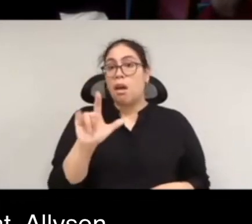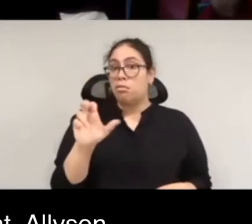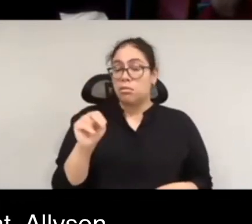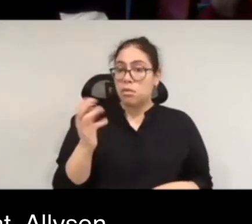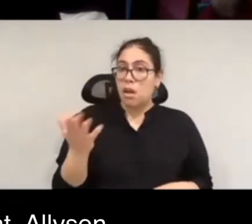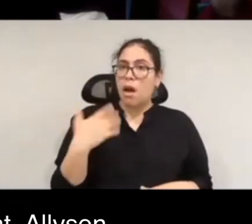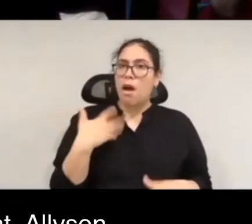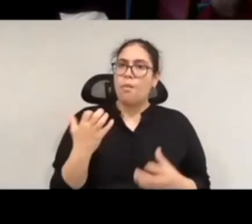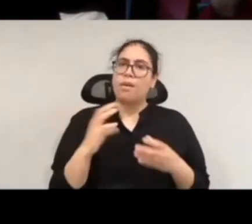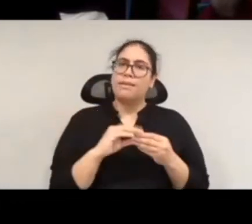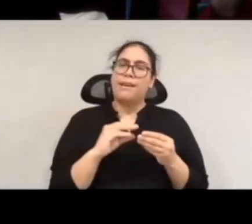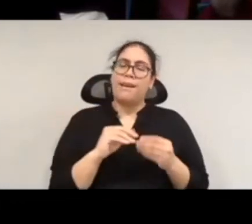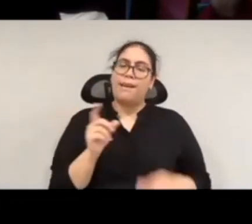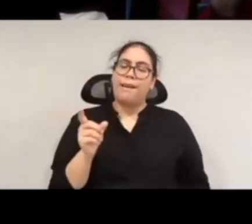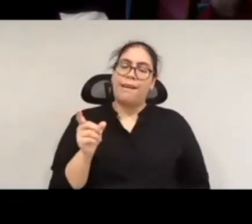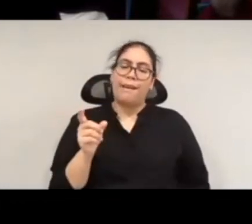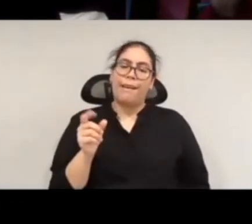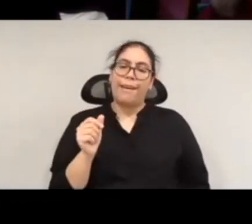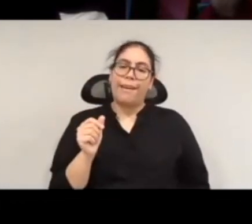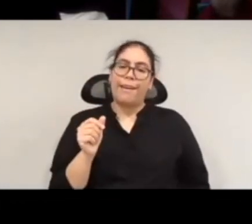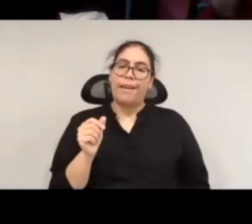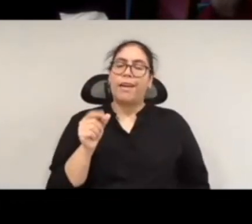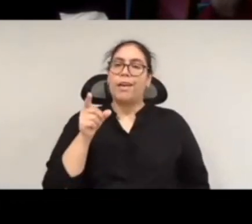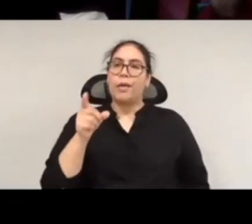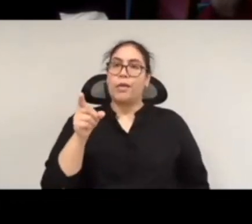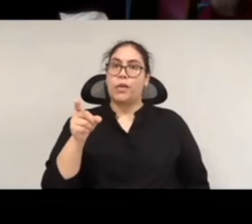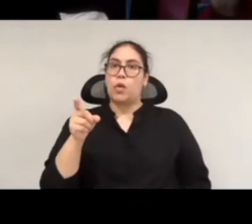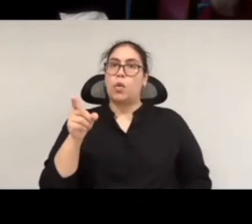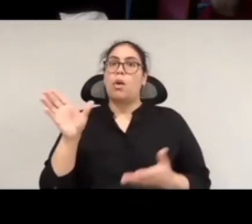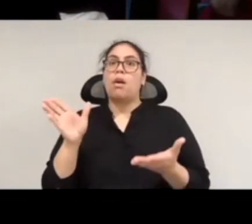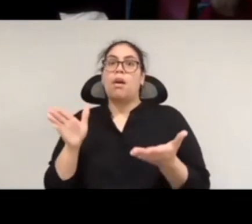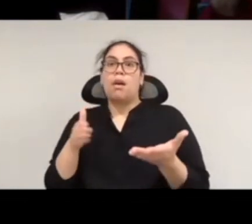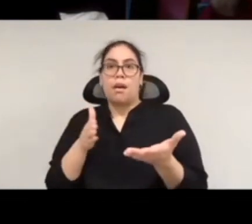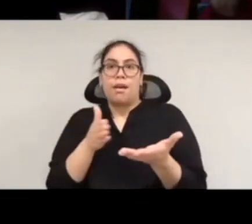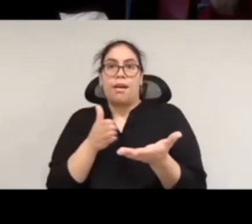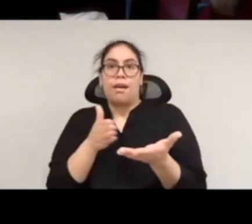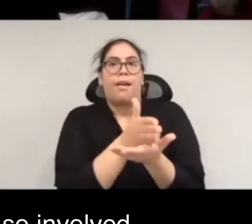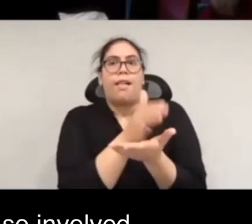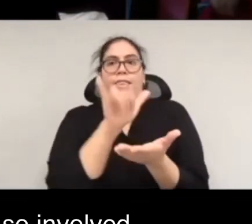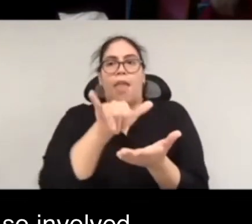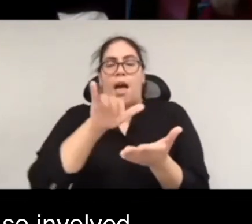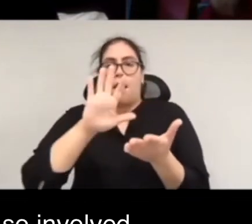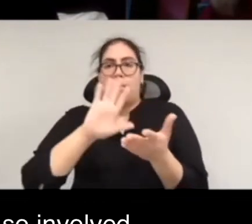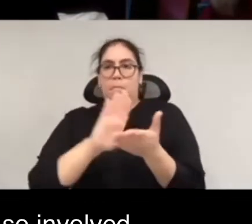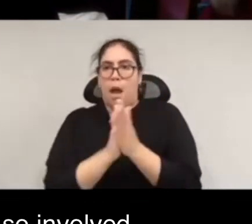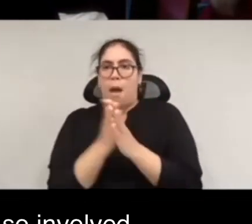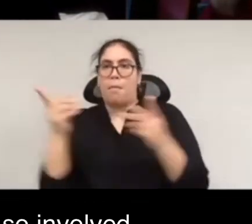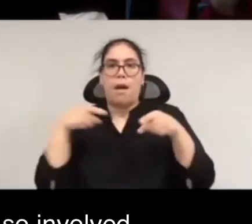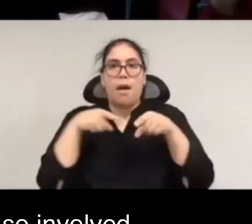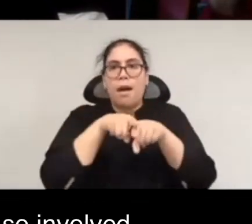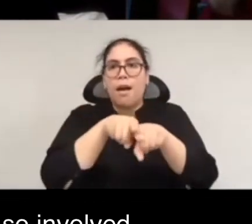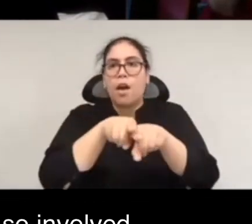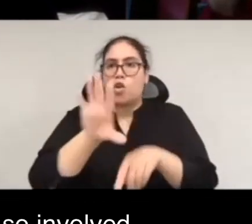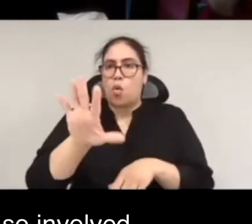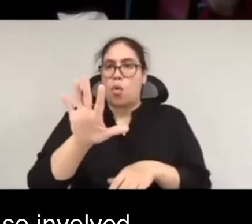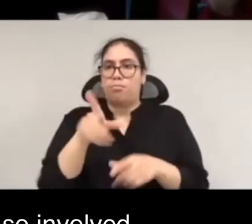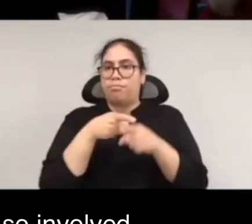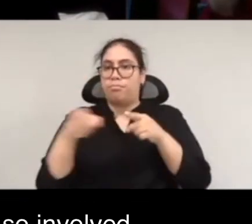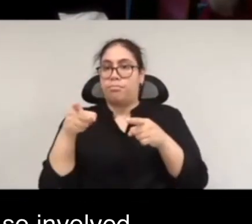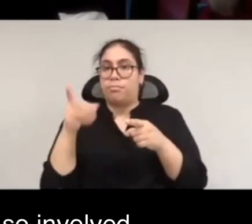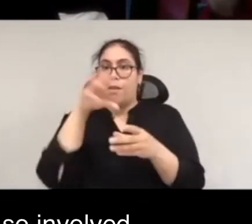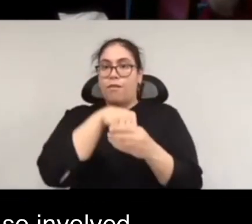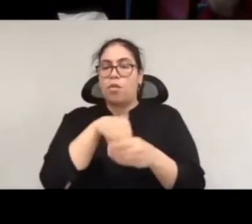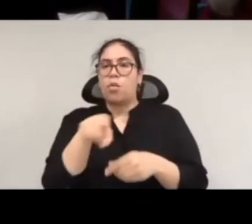say that you moved into this area, your specialty, and what you're so involved in are